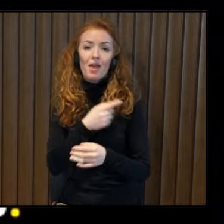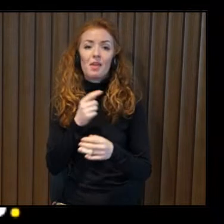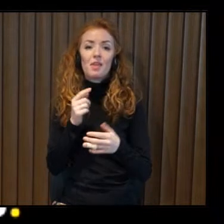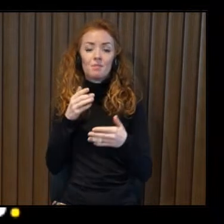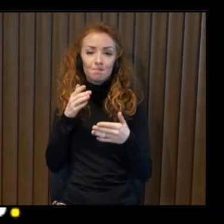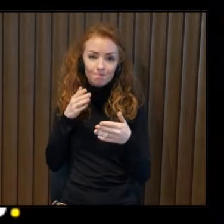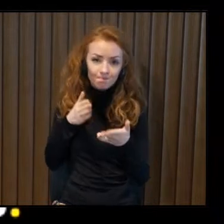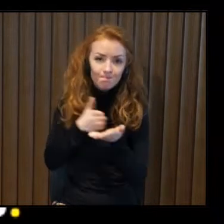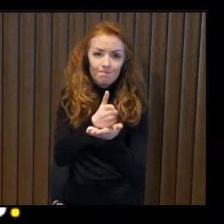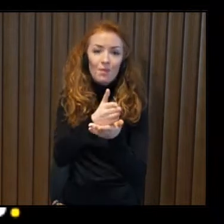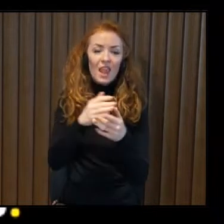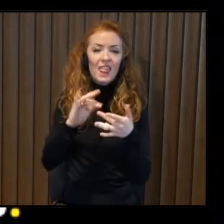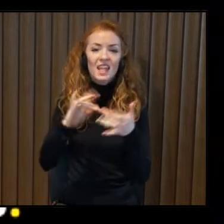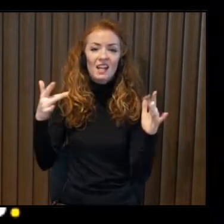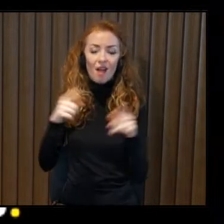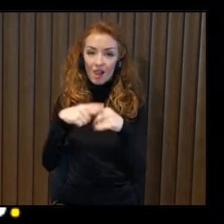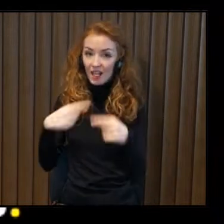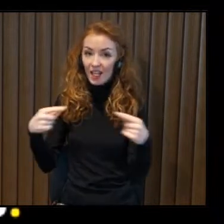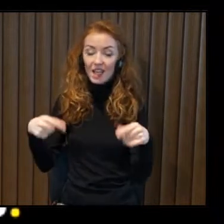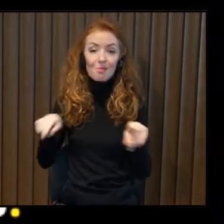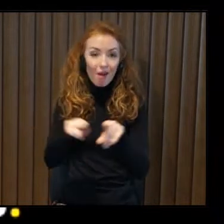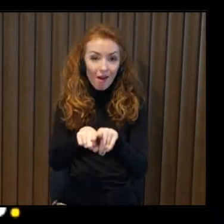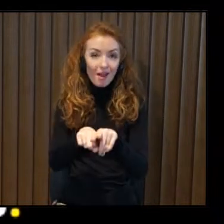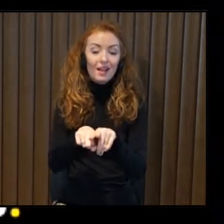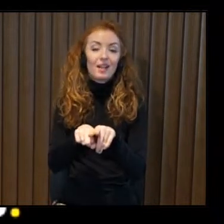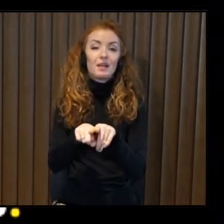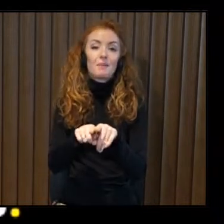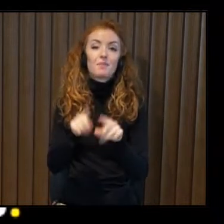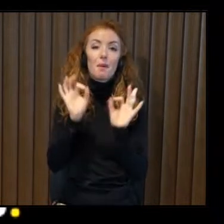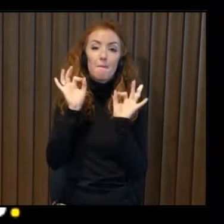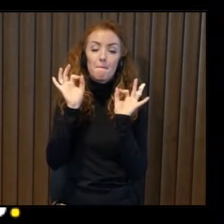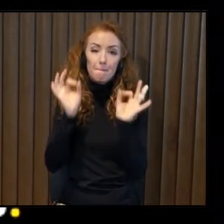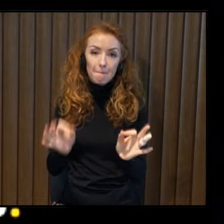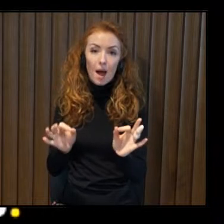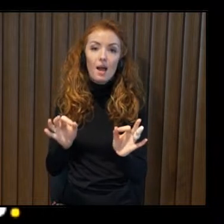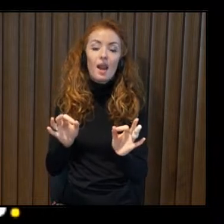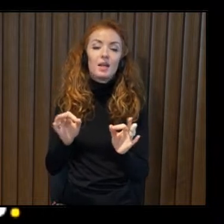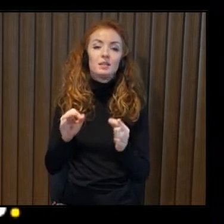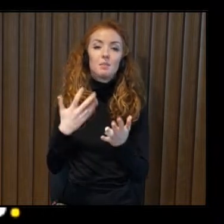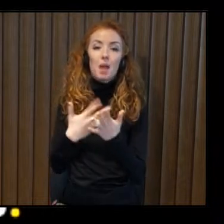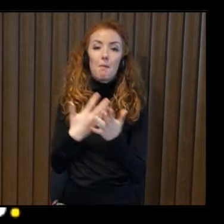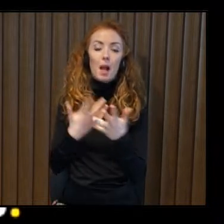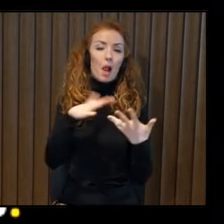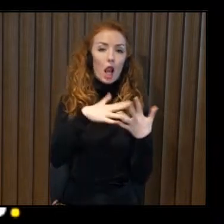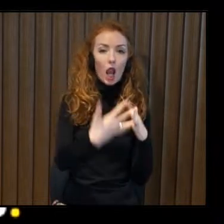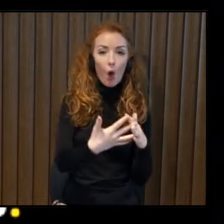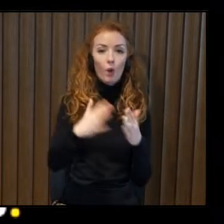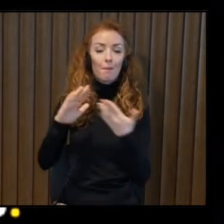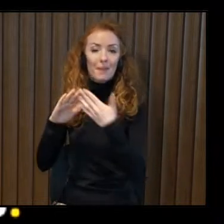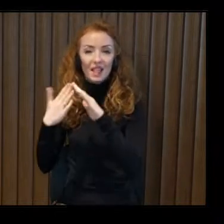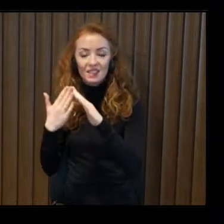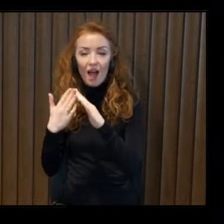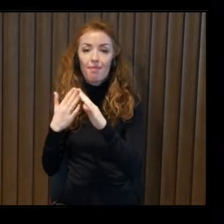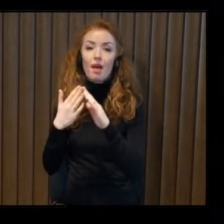women. Urban versus rural, low income versus high income, high education versus low education, and on and on and on and